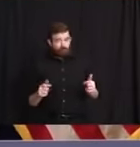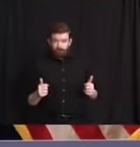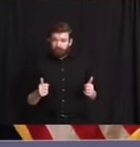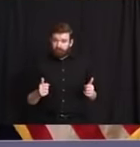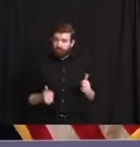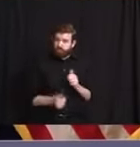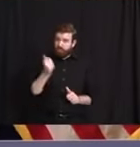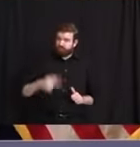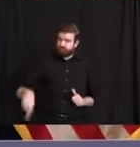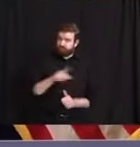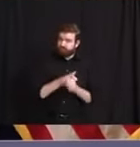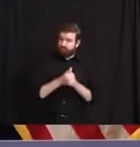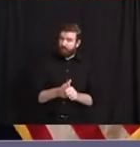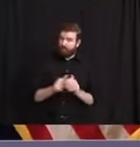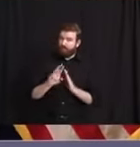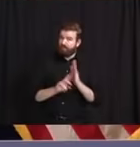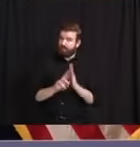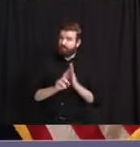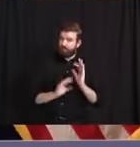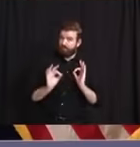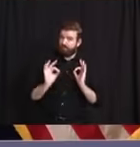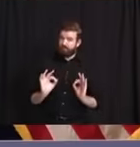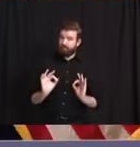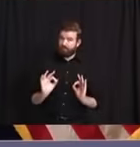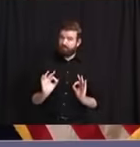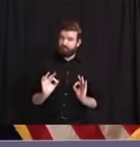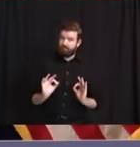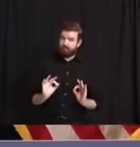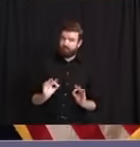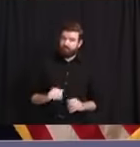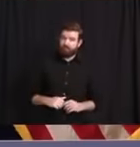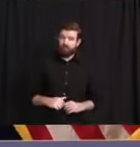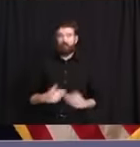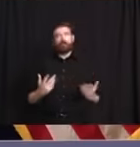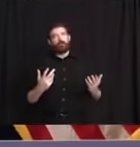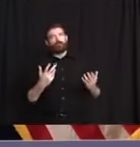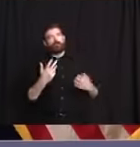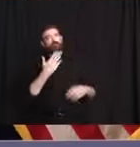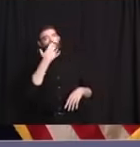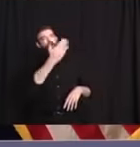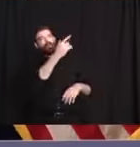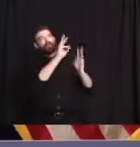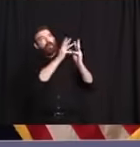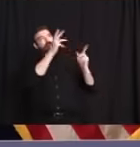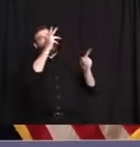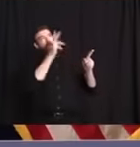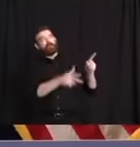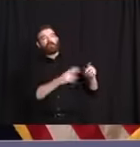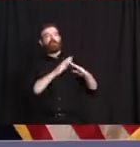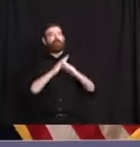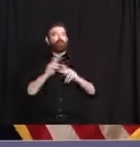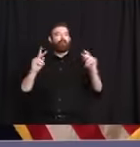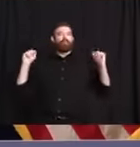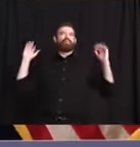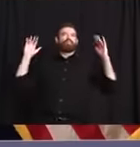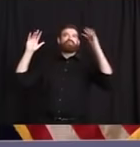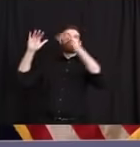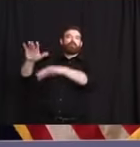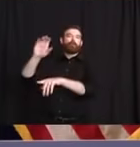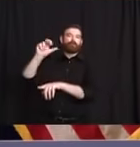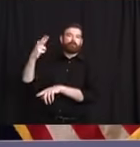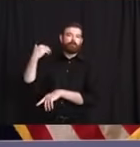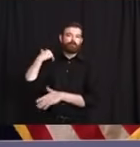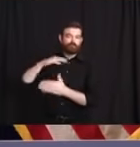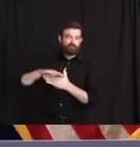there's no doubt we got an unintended assist from Mother Nature. It just wasn't that good. Even when it wasn't